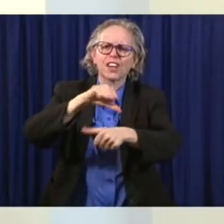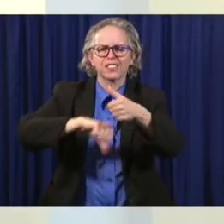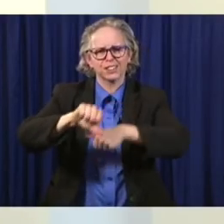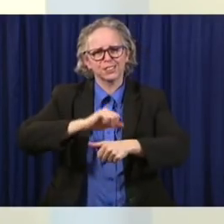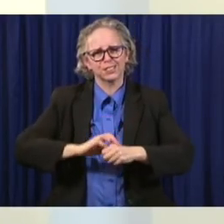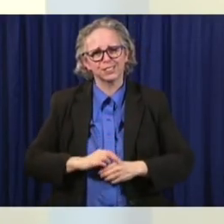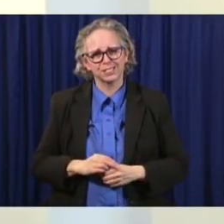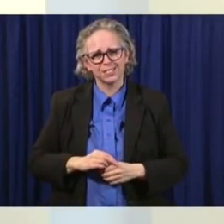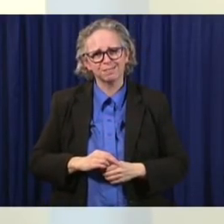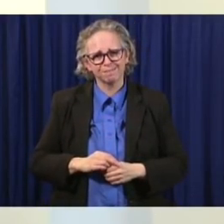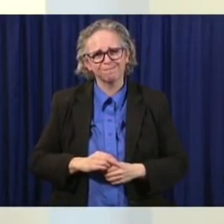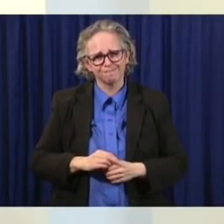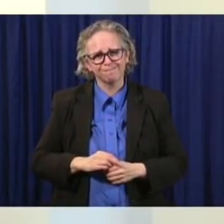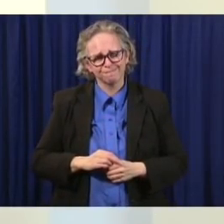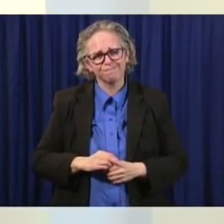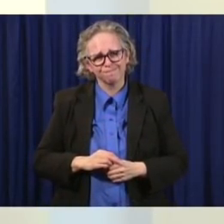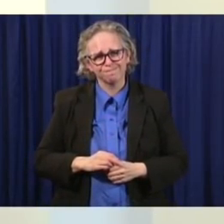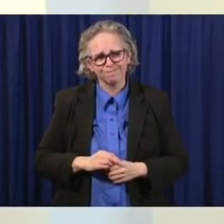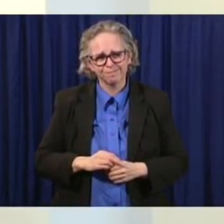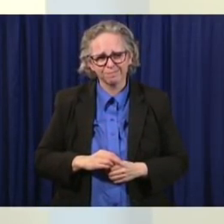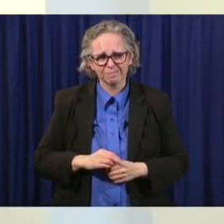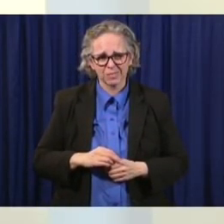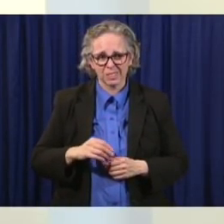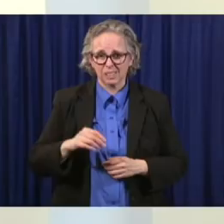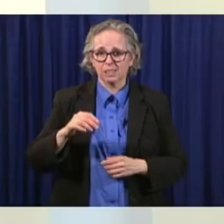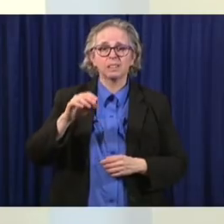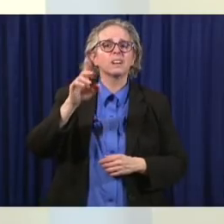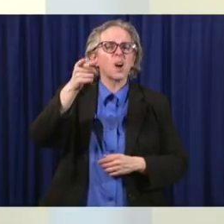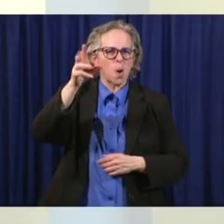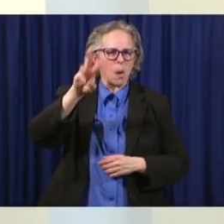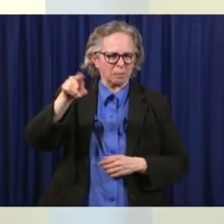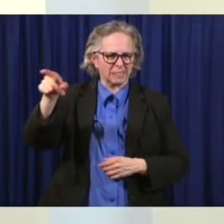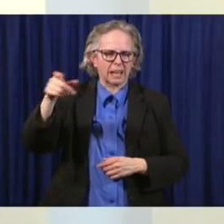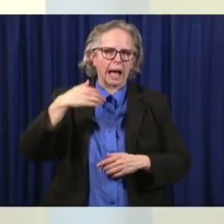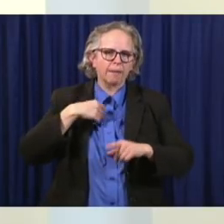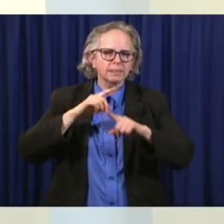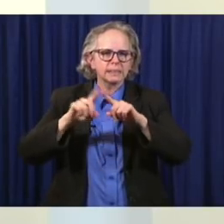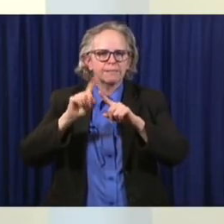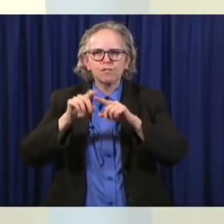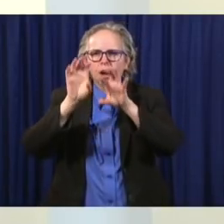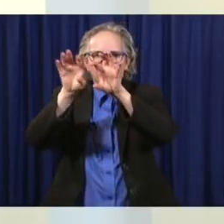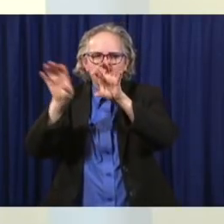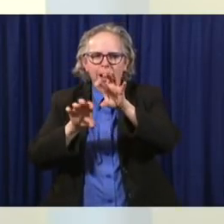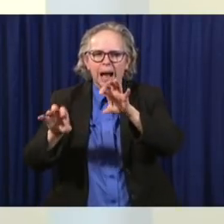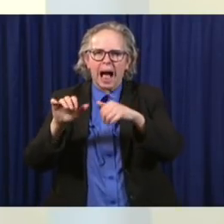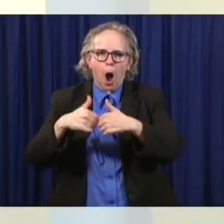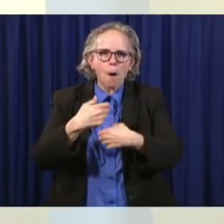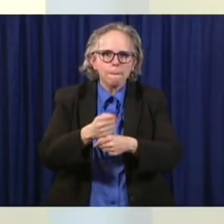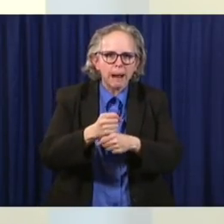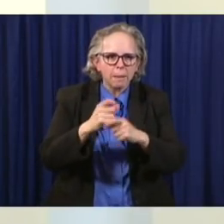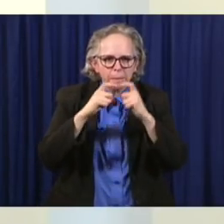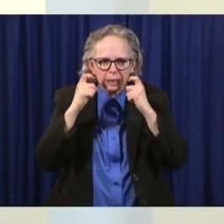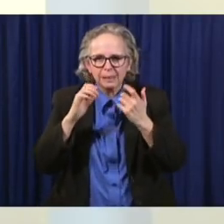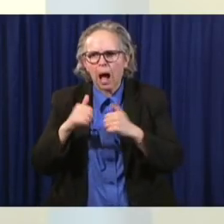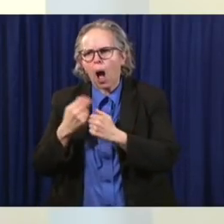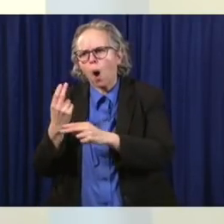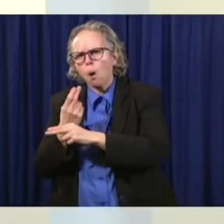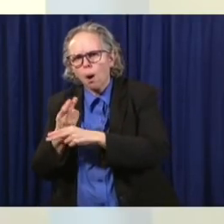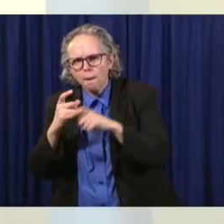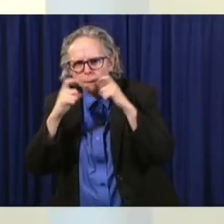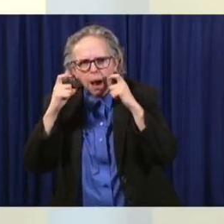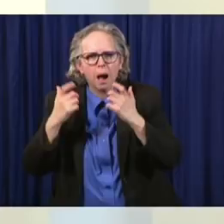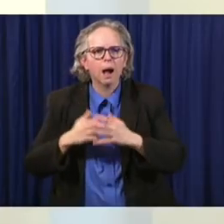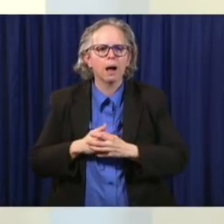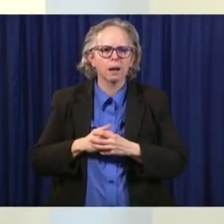are tips, coronavirus.ohio.gov, how to make them, how to wear them better. Our nonprofits and others, we're deeply